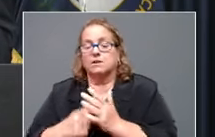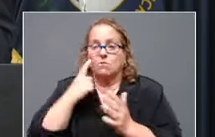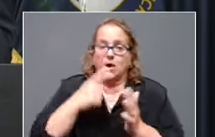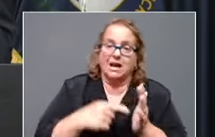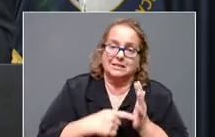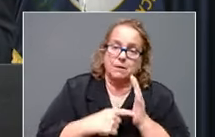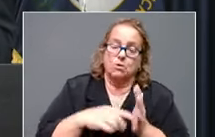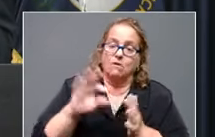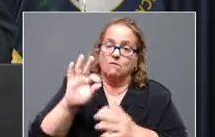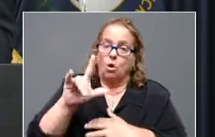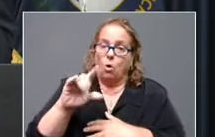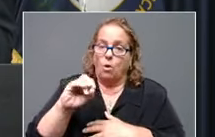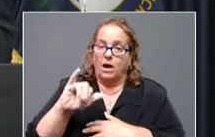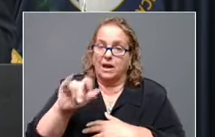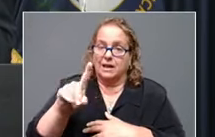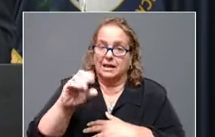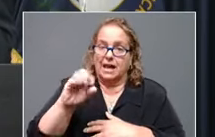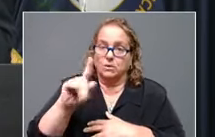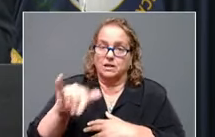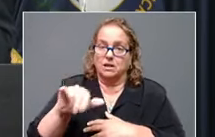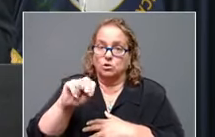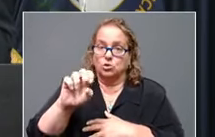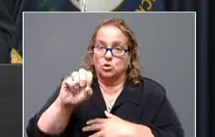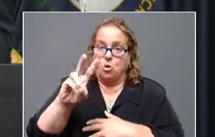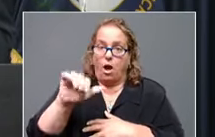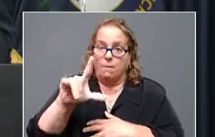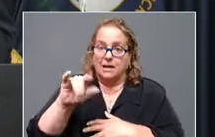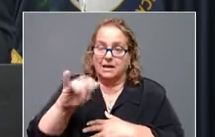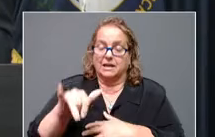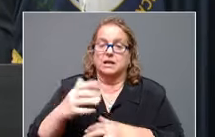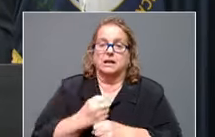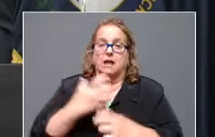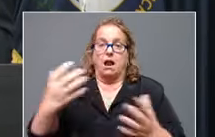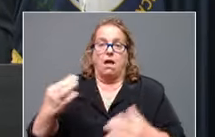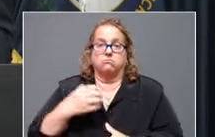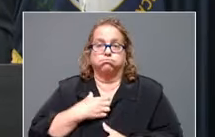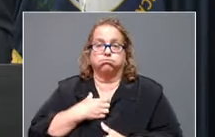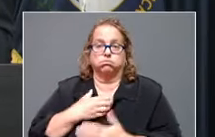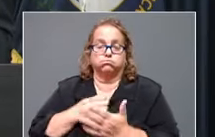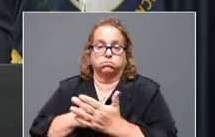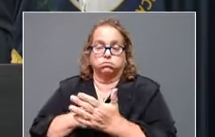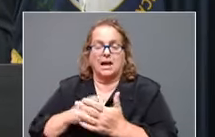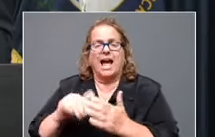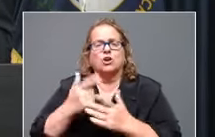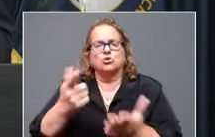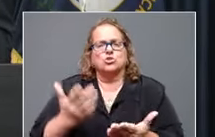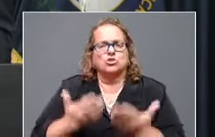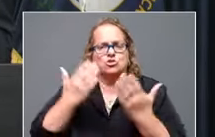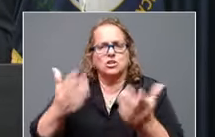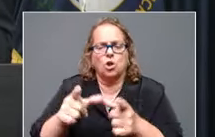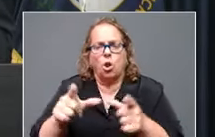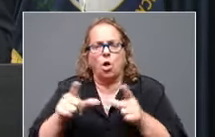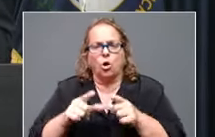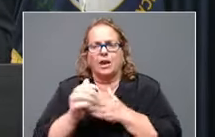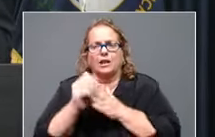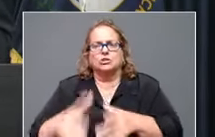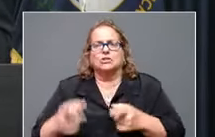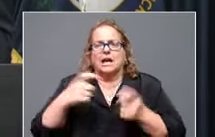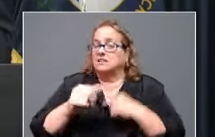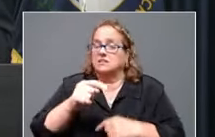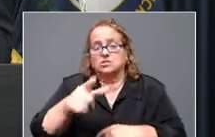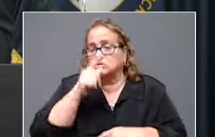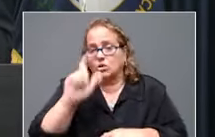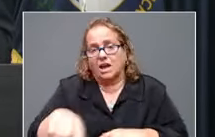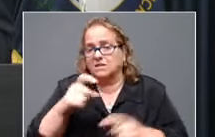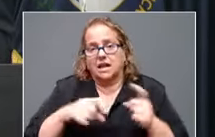daycares, and the rest needs to be wearing a mask so that they can stay in. Now, I strongly suggest local leadership strongly support